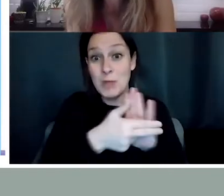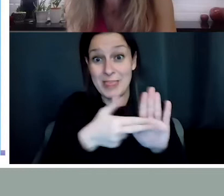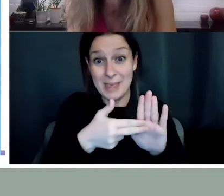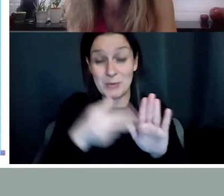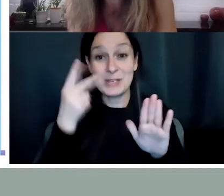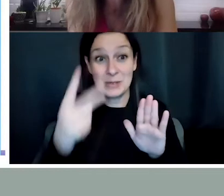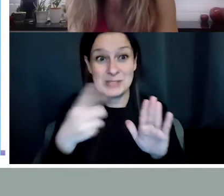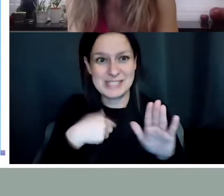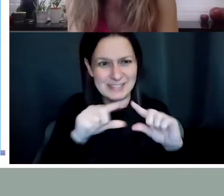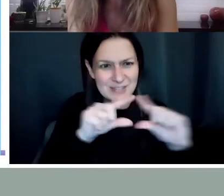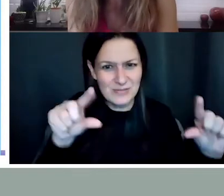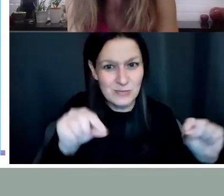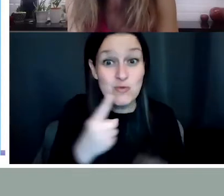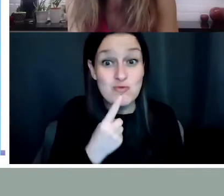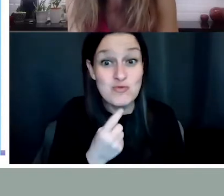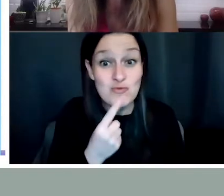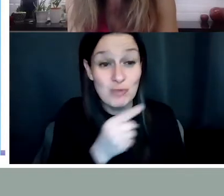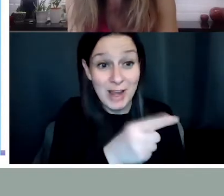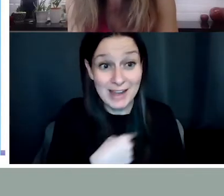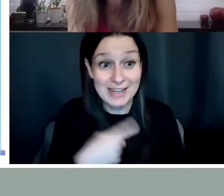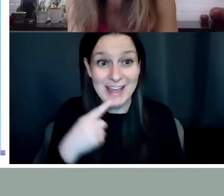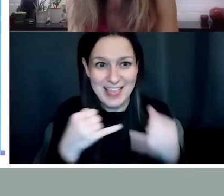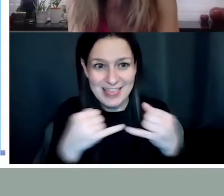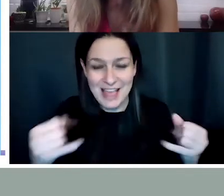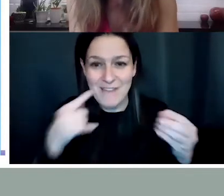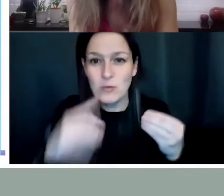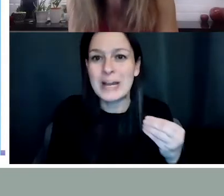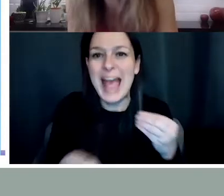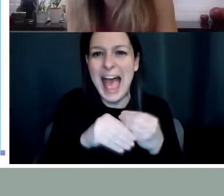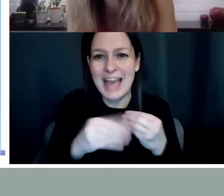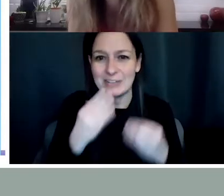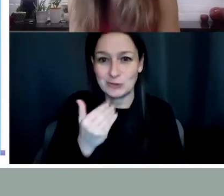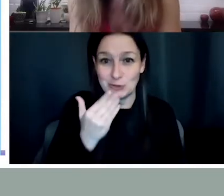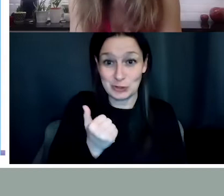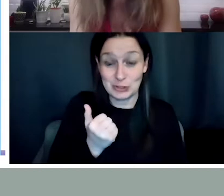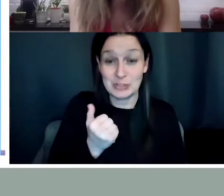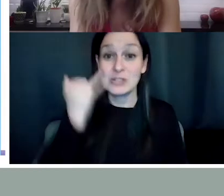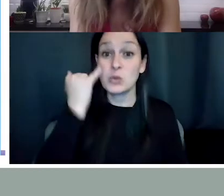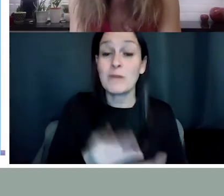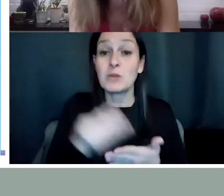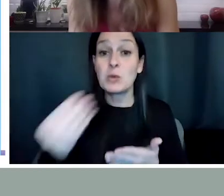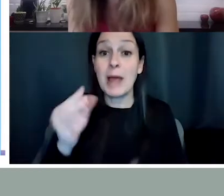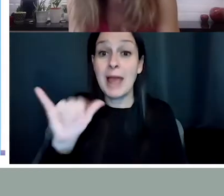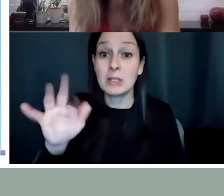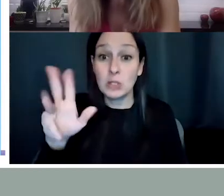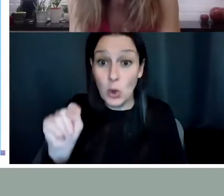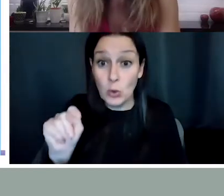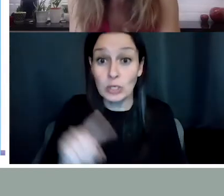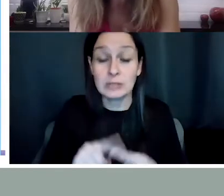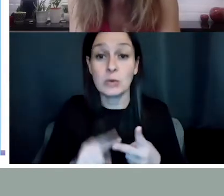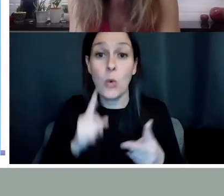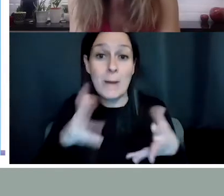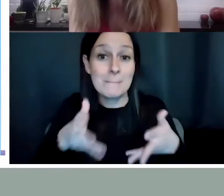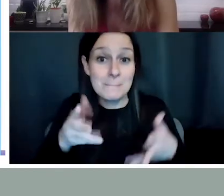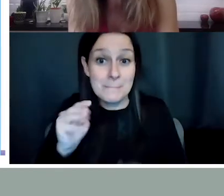I've highlighted in red a line for added sugar. So if you're buying yogurt, if you're buying a marinade or